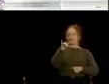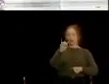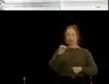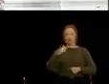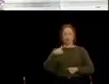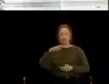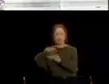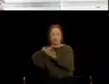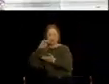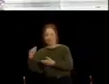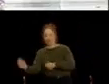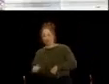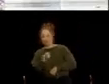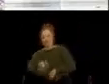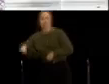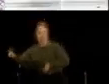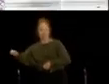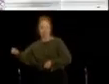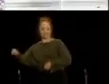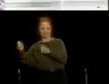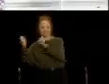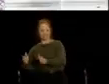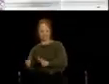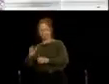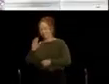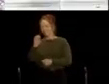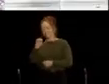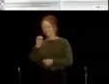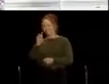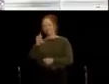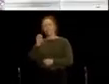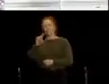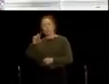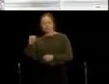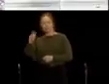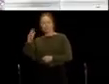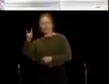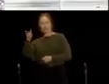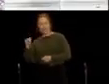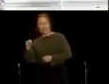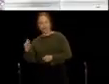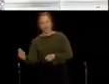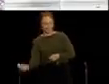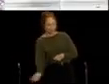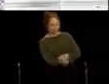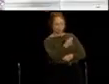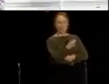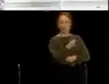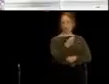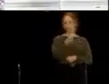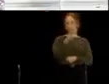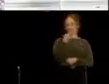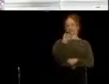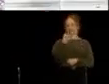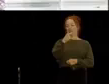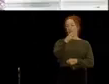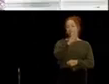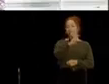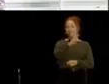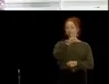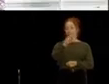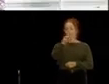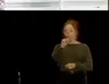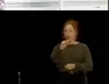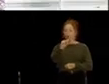Williams playing tennis and Tiger Woods playing golf. And I like to think of my grandmother often the way that I remember her best, and it's